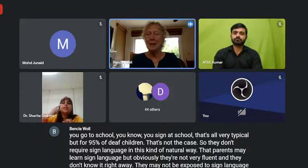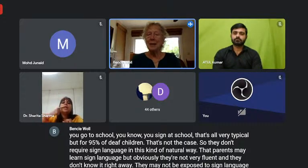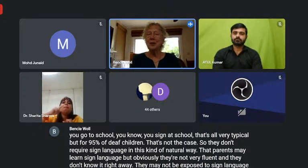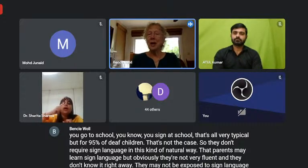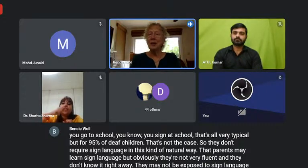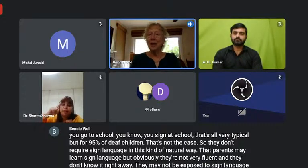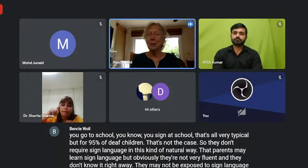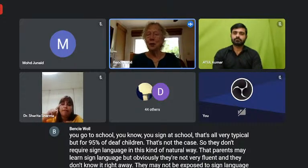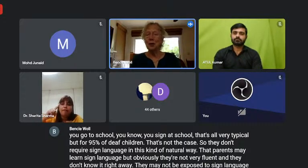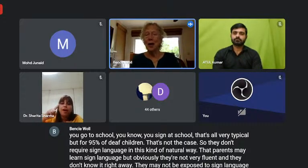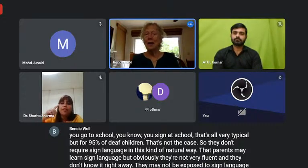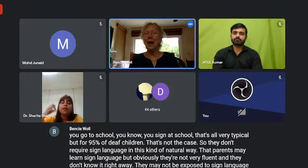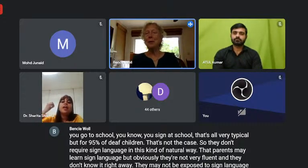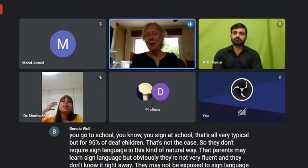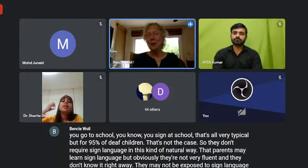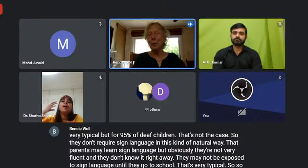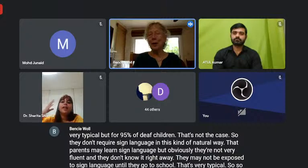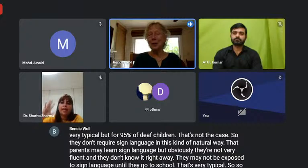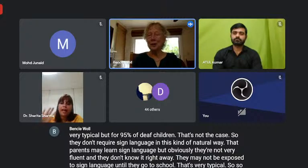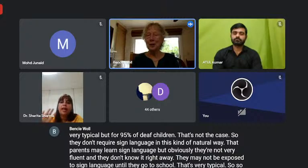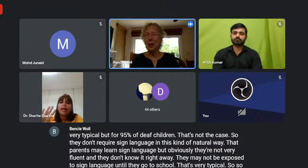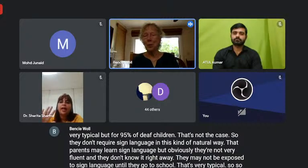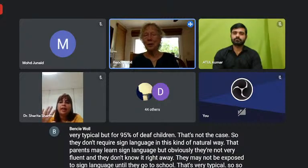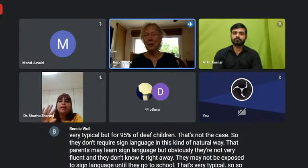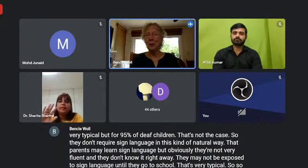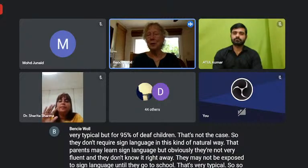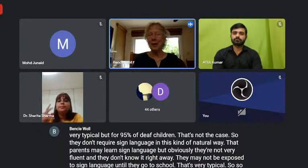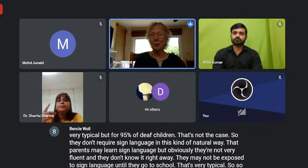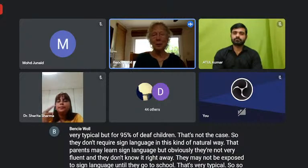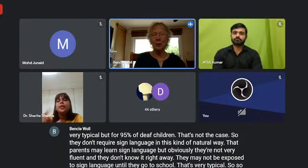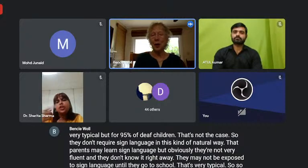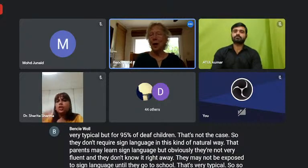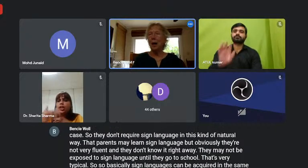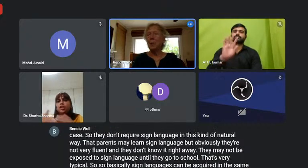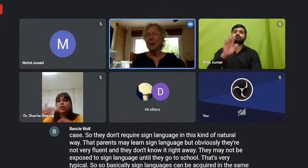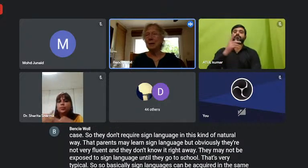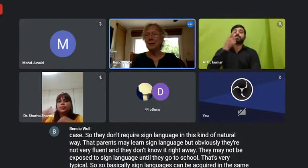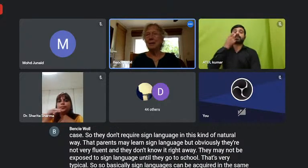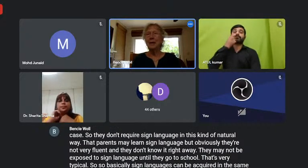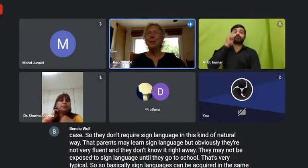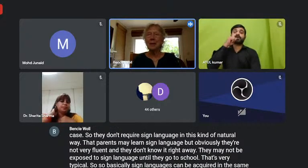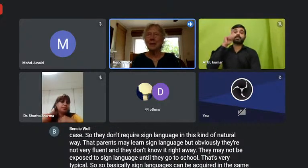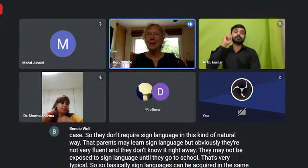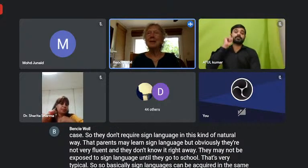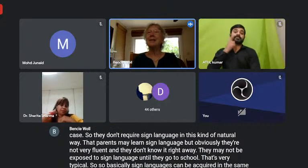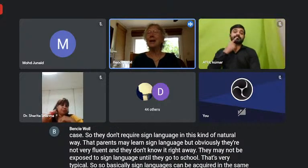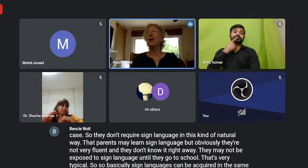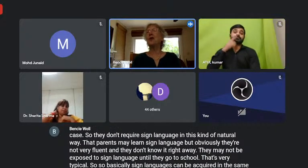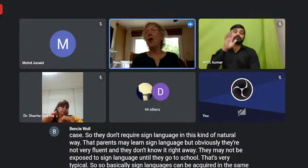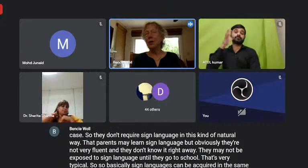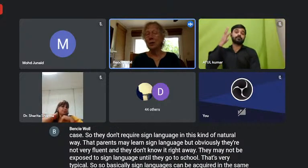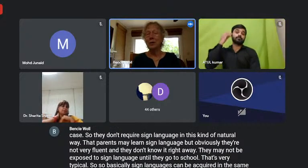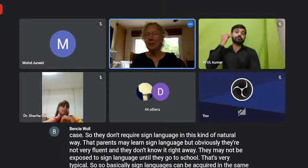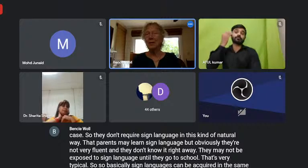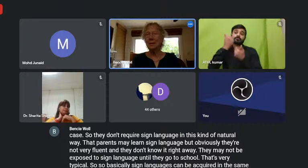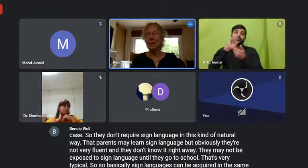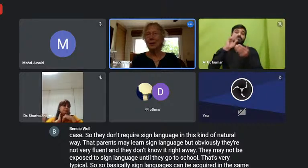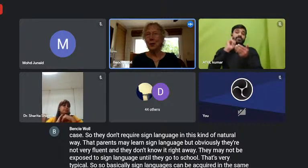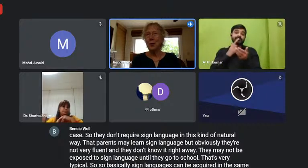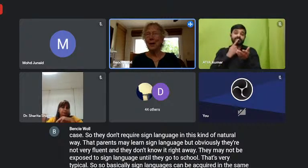So basically, sign languages can be acquired in the same way as spoken language, but typically they are